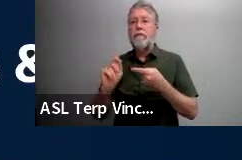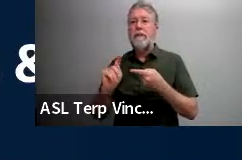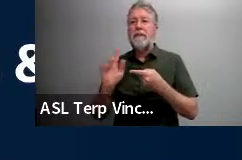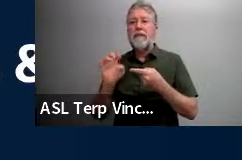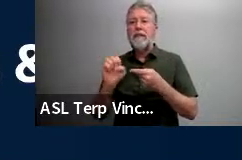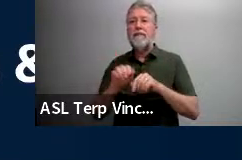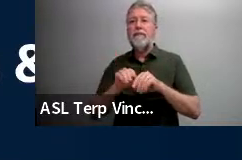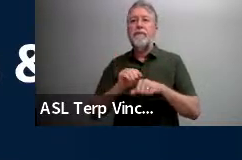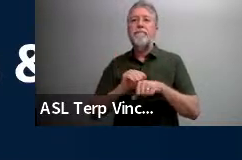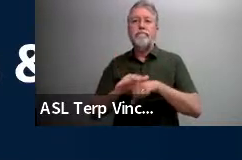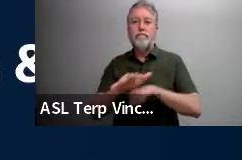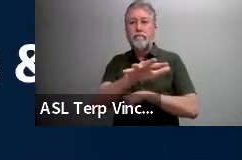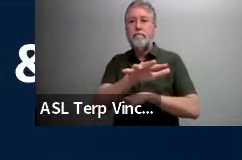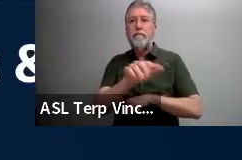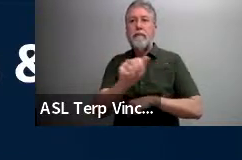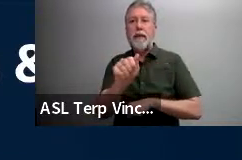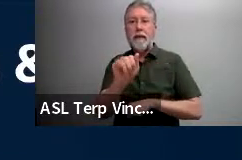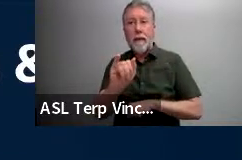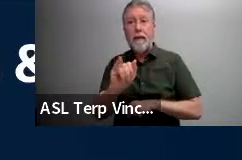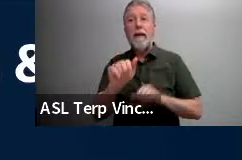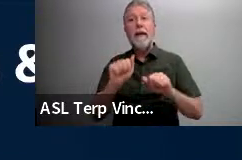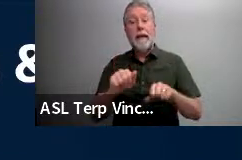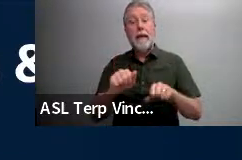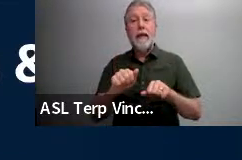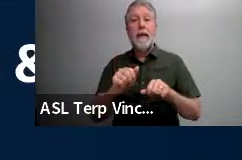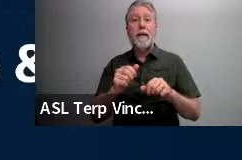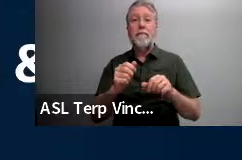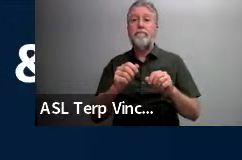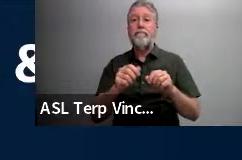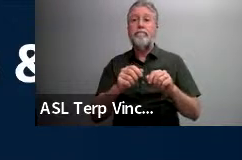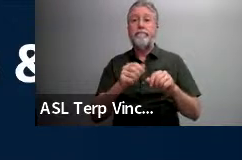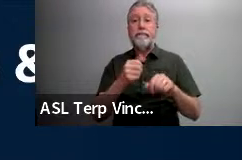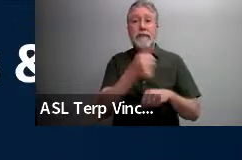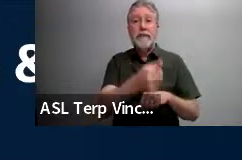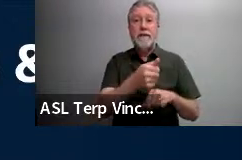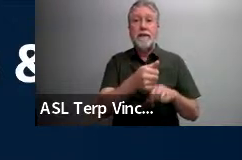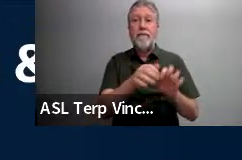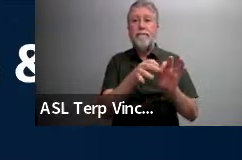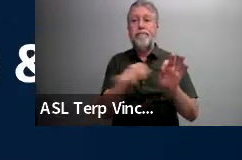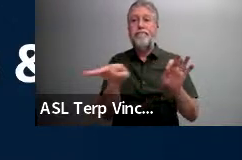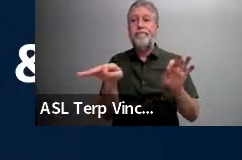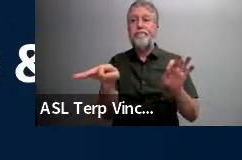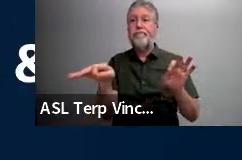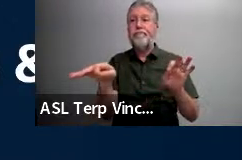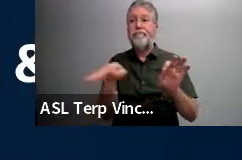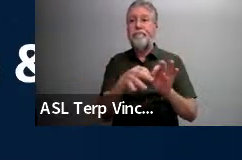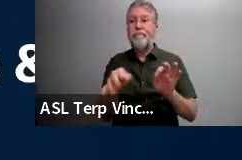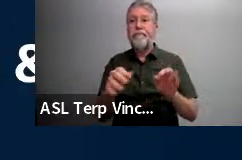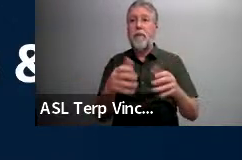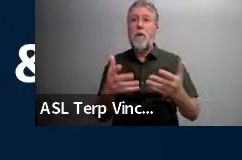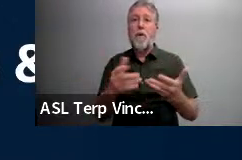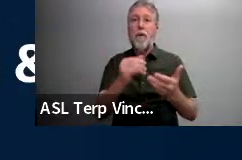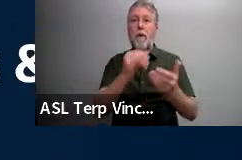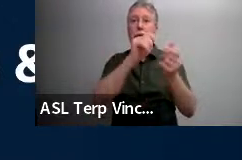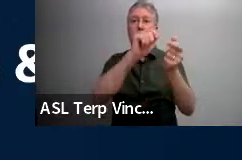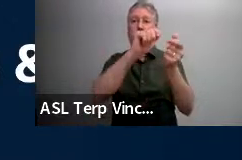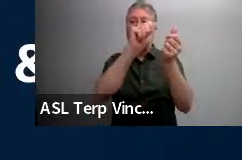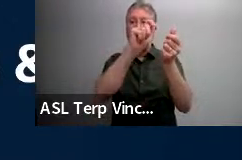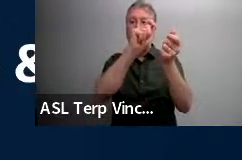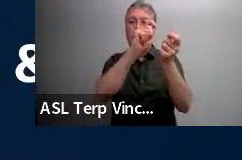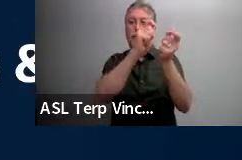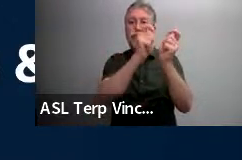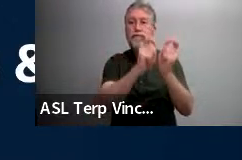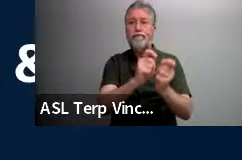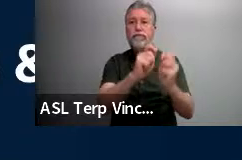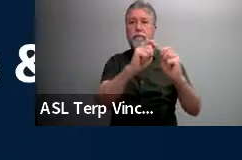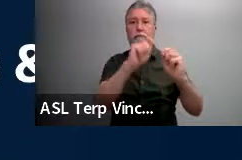used to generate content, to produce text, to produce images even, right? And there are text